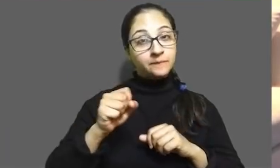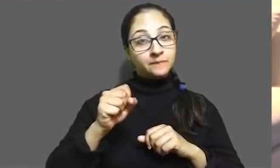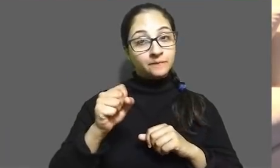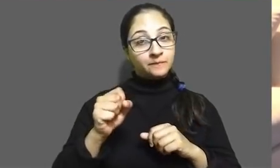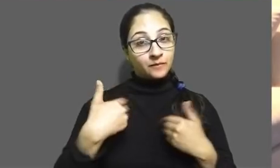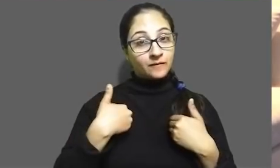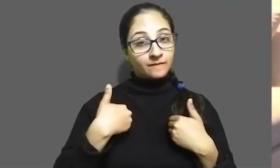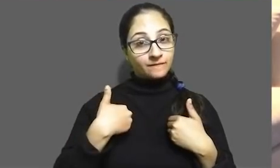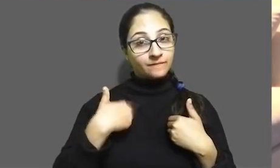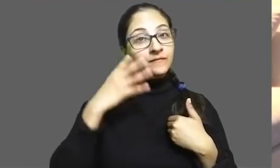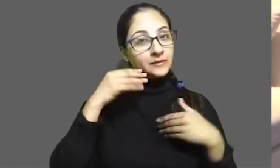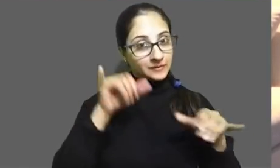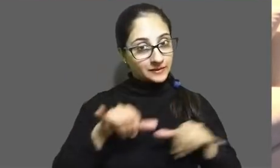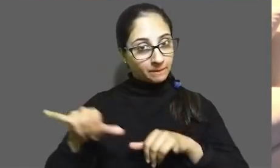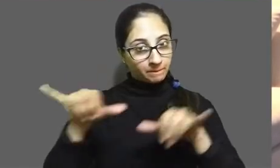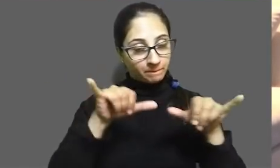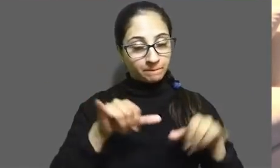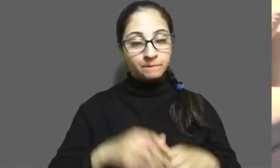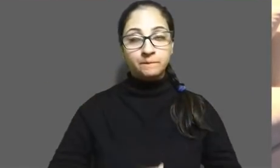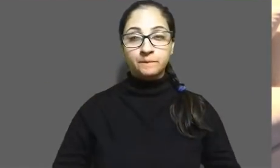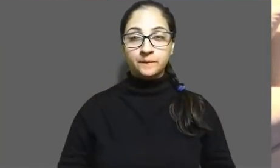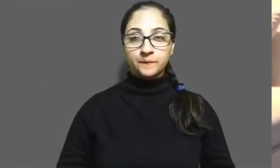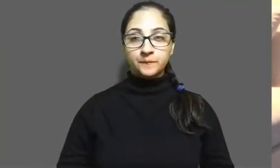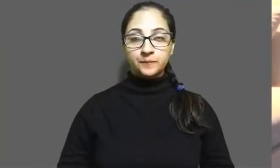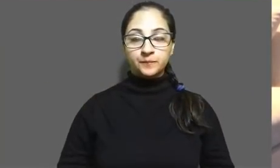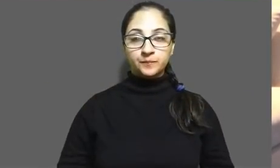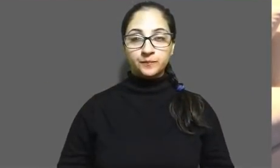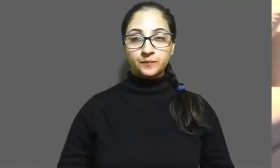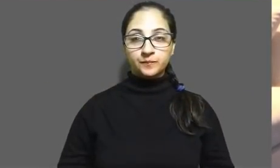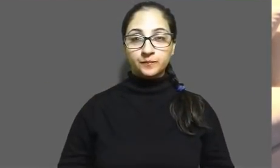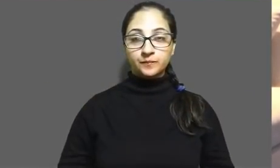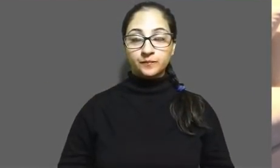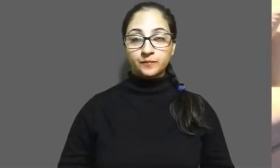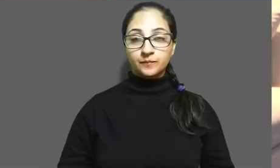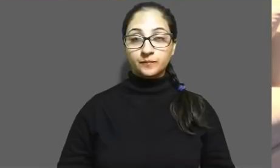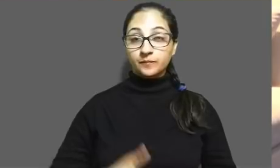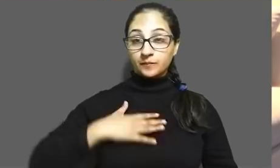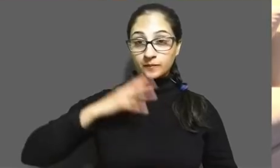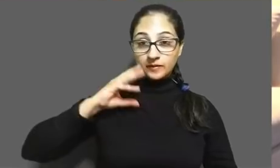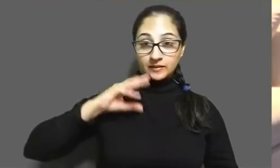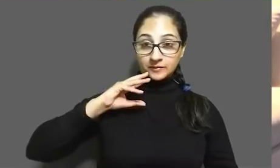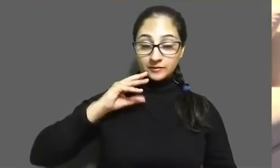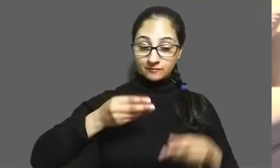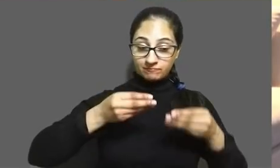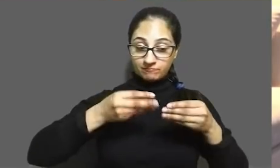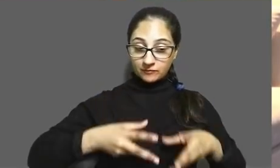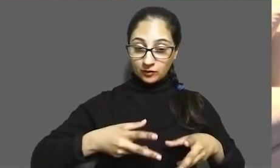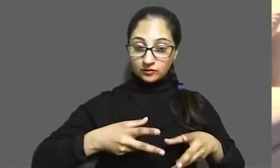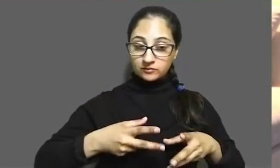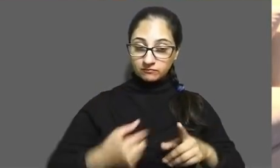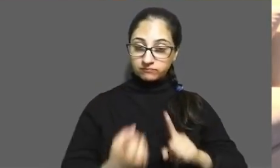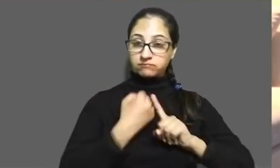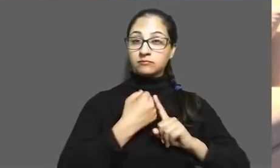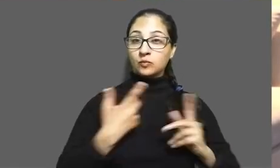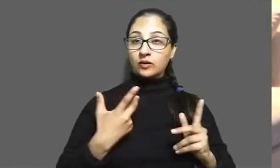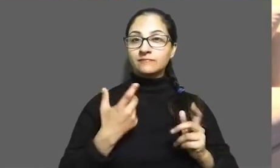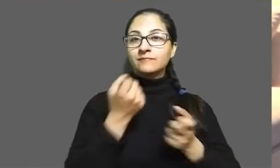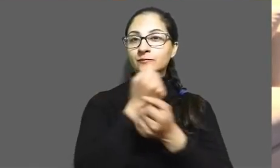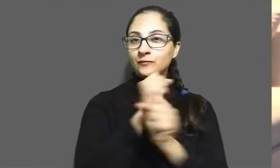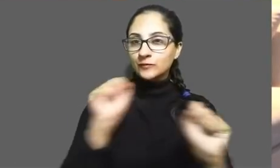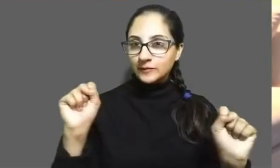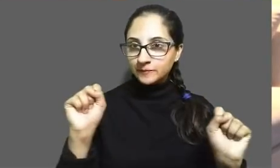I have found particularly difficult is the loss of freedom. Freedom to do the things that I want